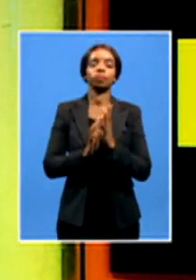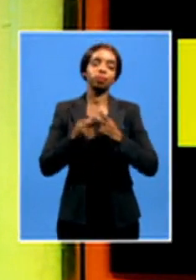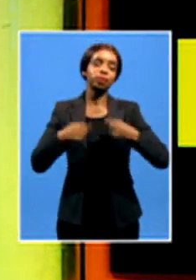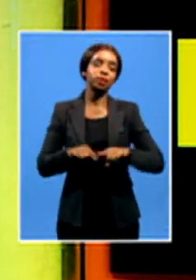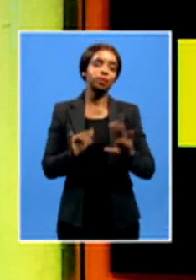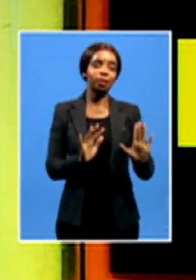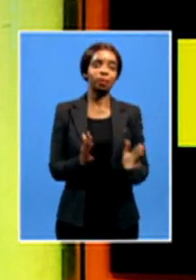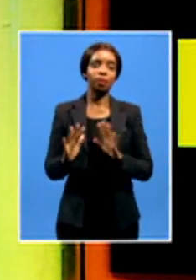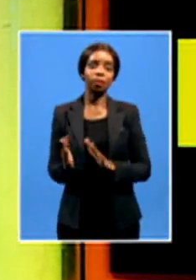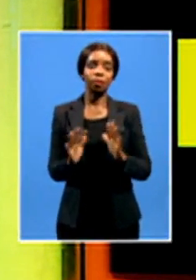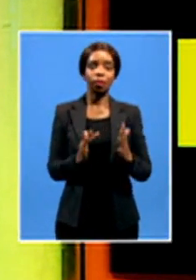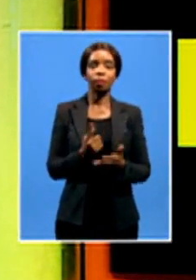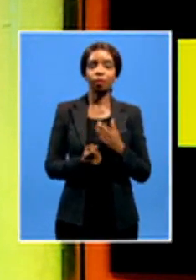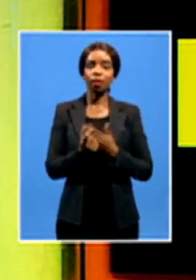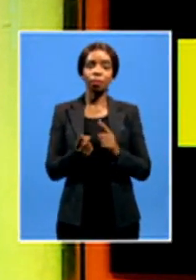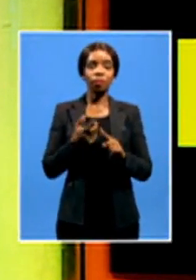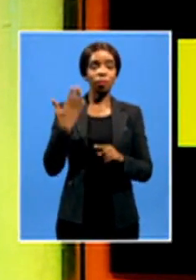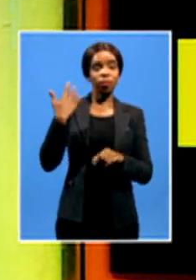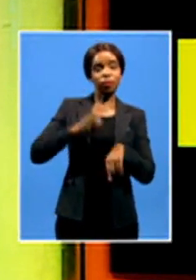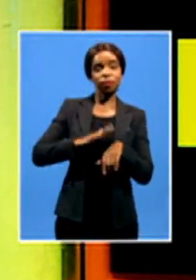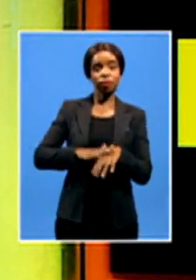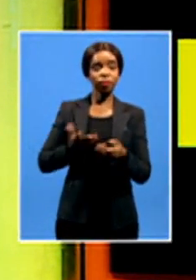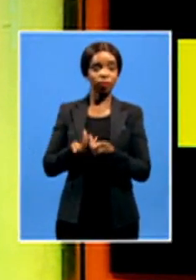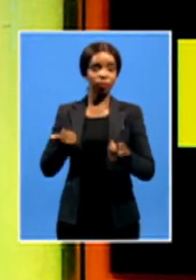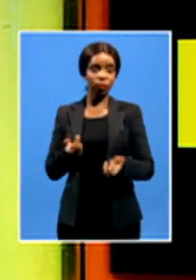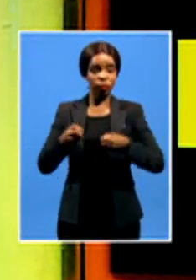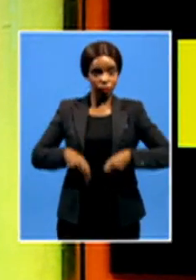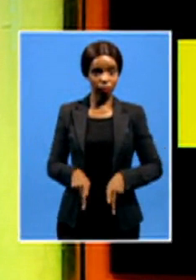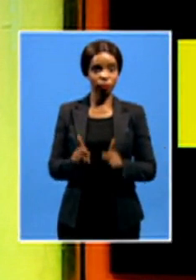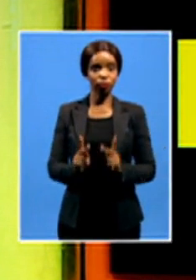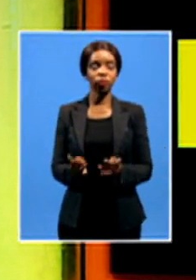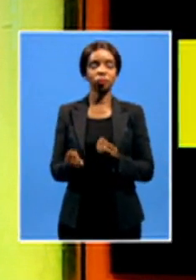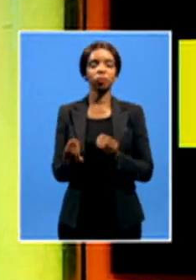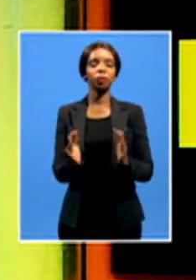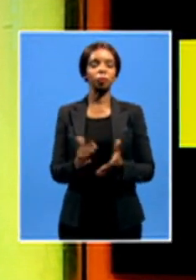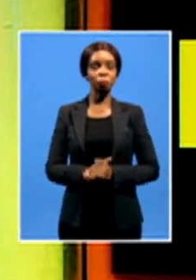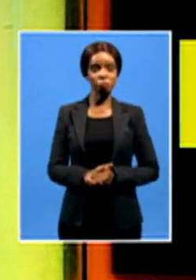navigated the era of democracy as it's created opportunities for him.